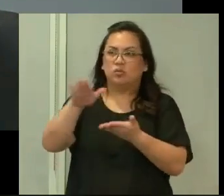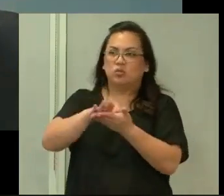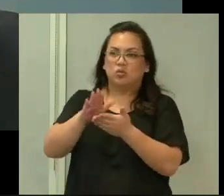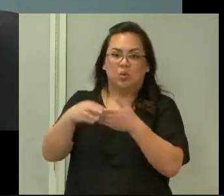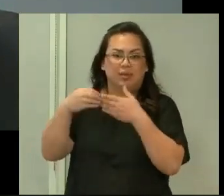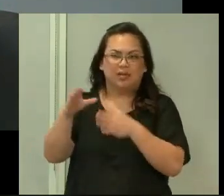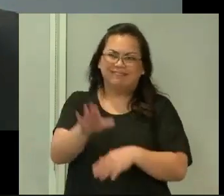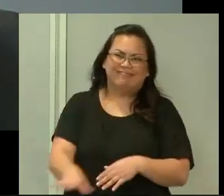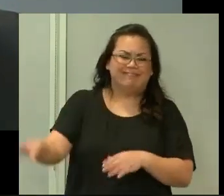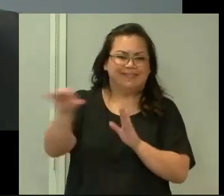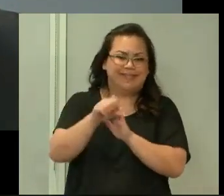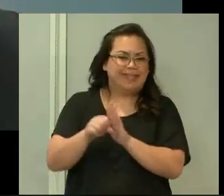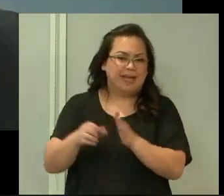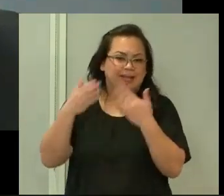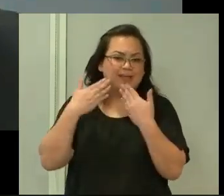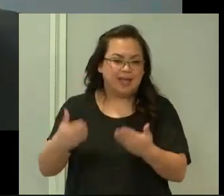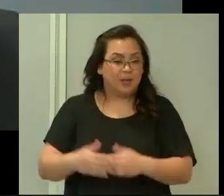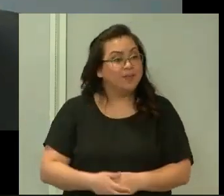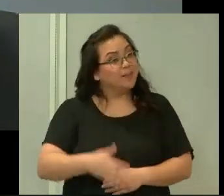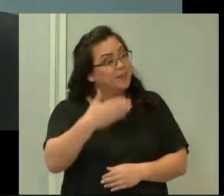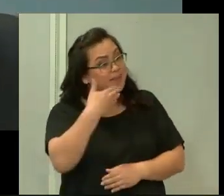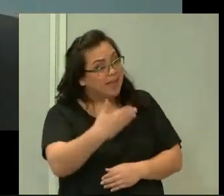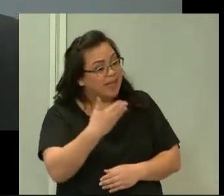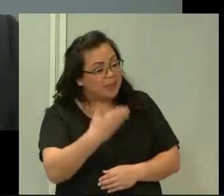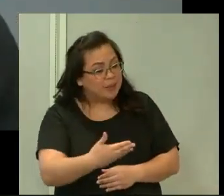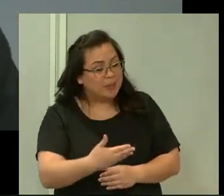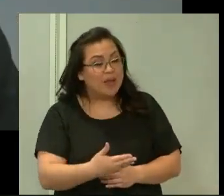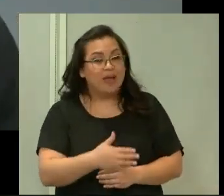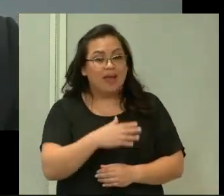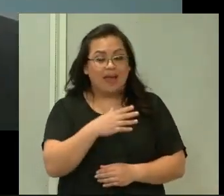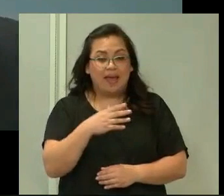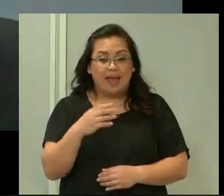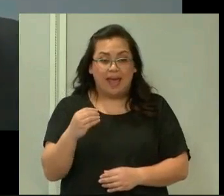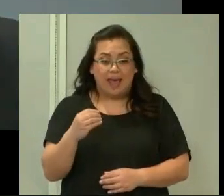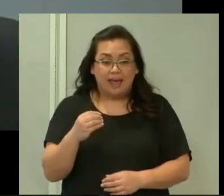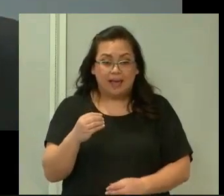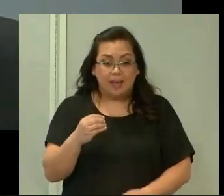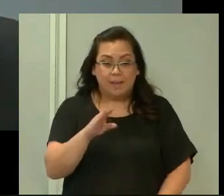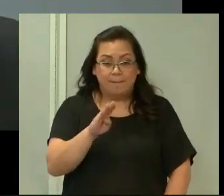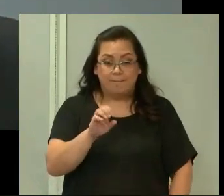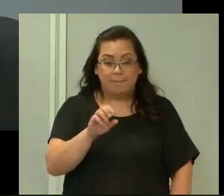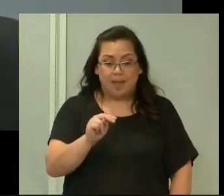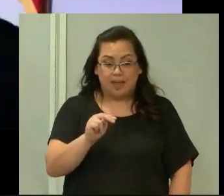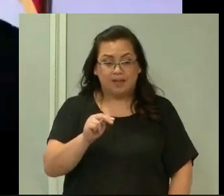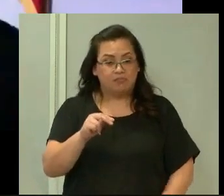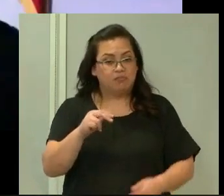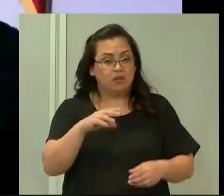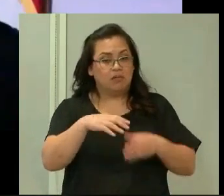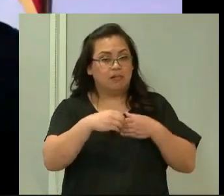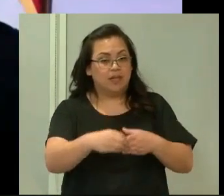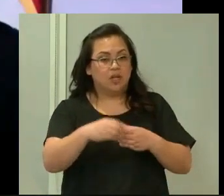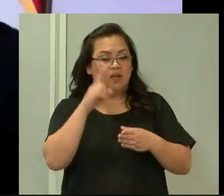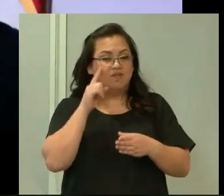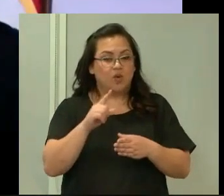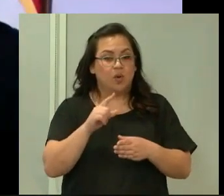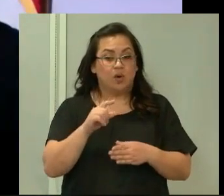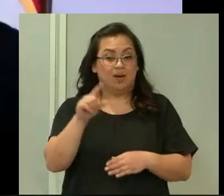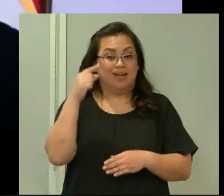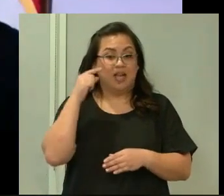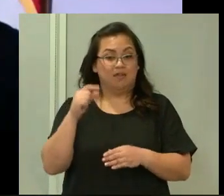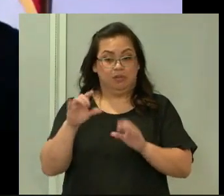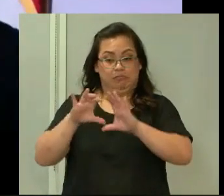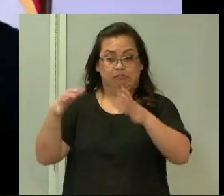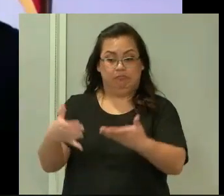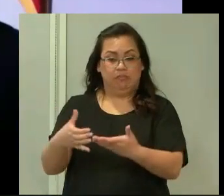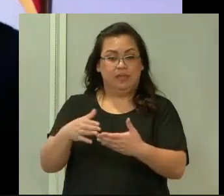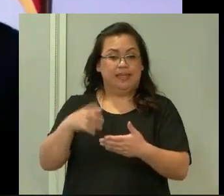state. Thank you. Thank you, Ben. Thank you. And Ben is in the leadership of the governor's cabinet secretaries,